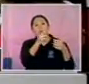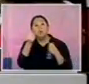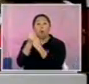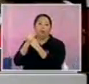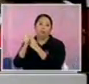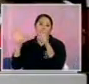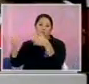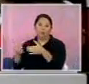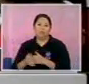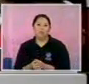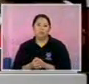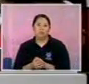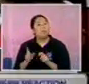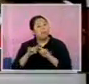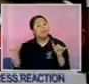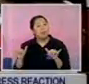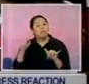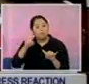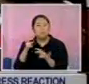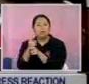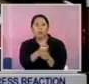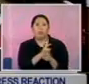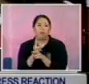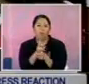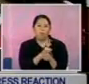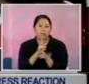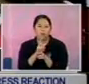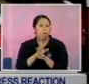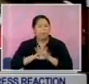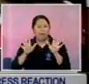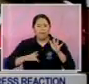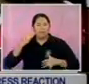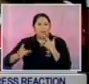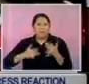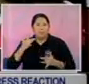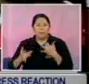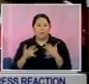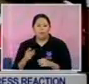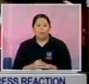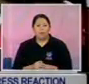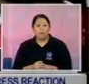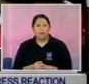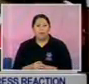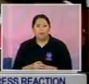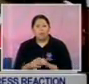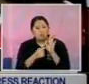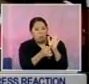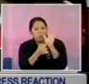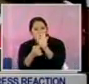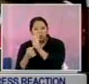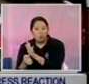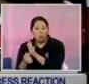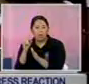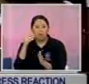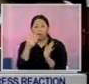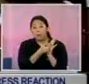very careful. Let's not be too excited that in coming out with the evidence, whether for the prosecution or the defense,